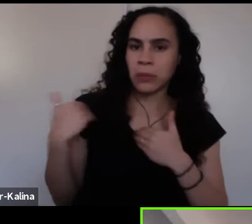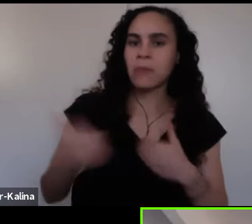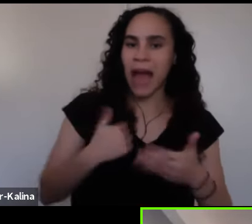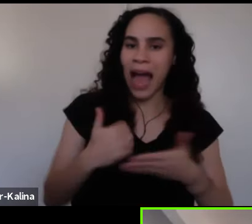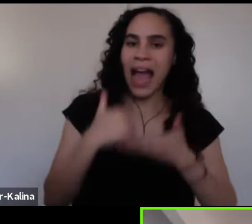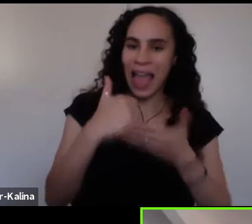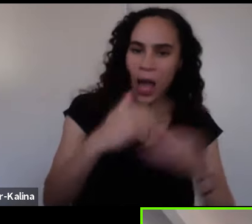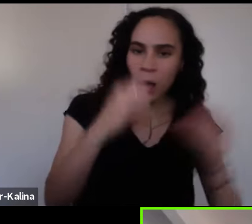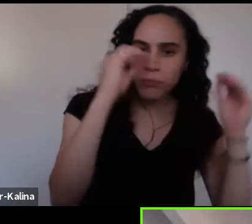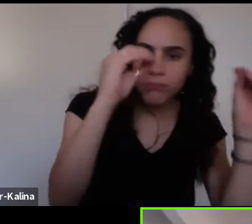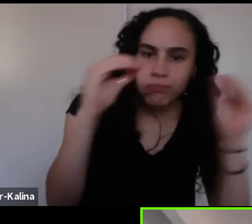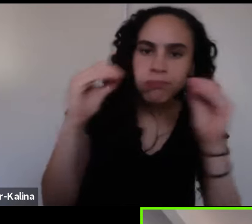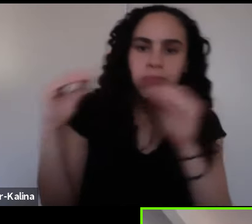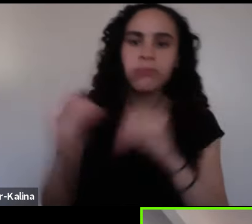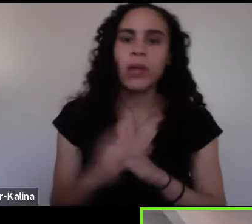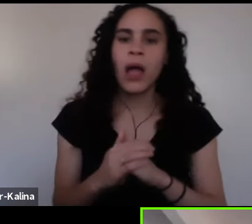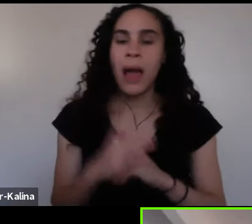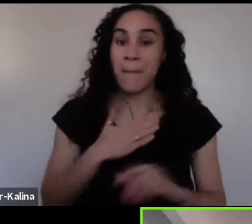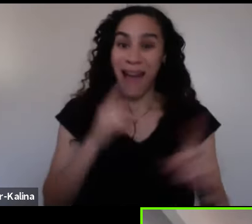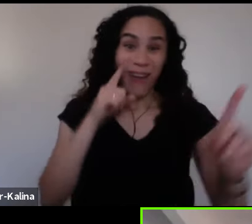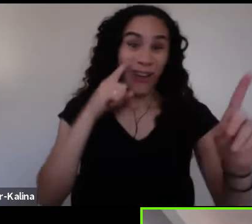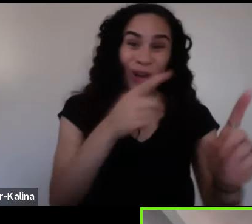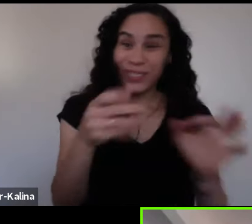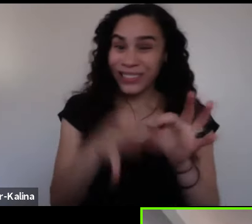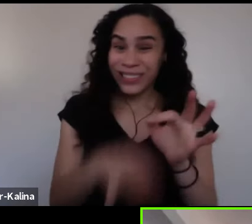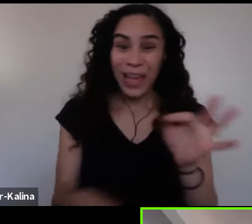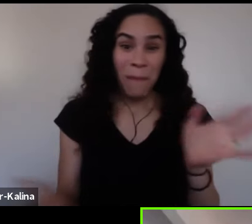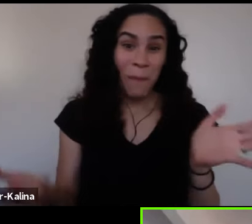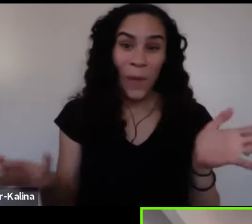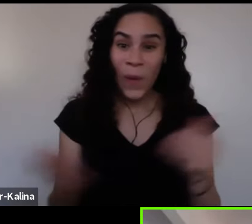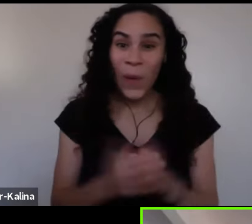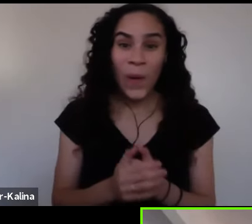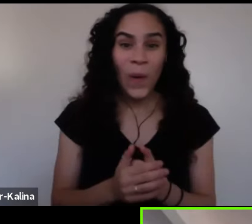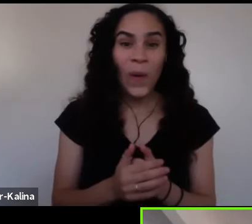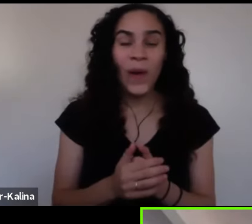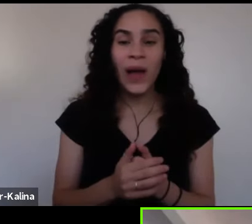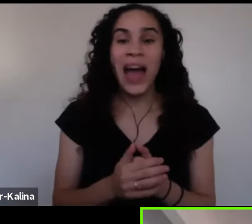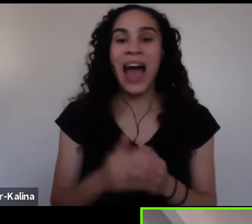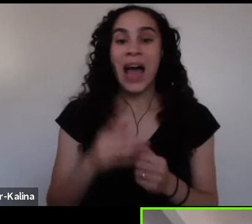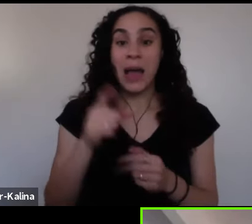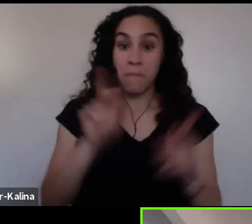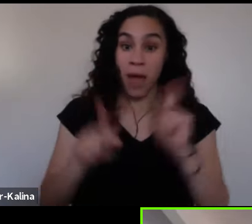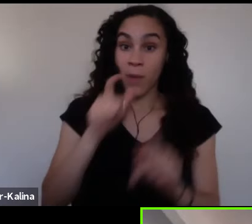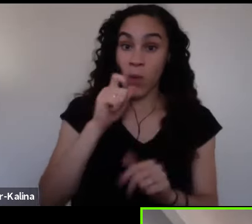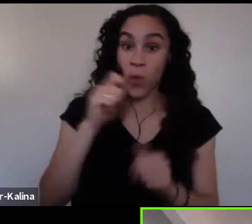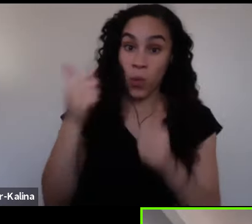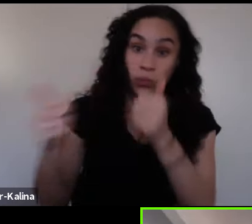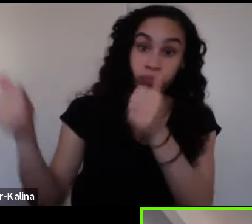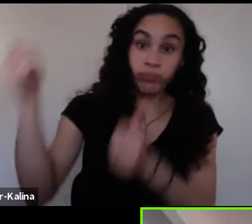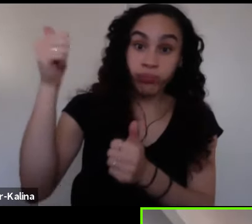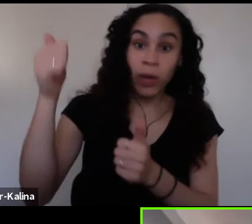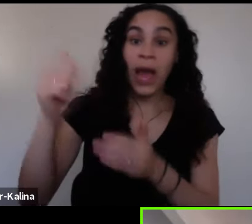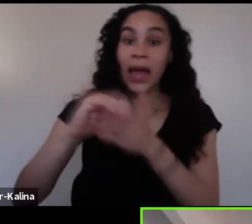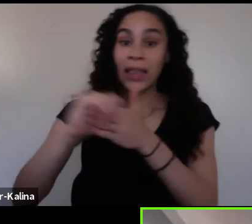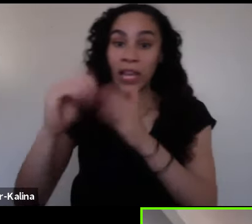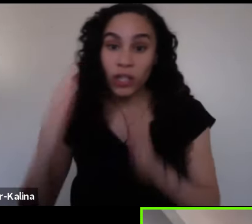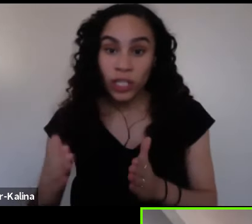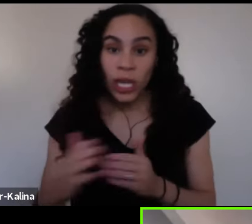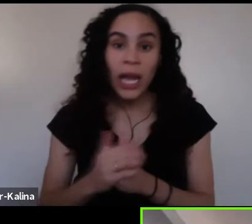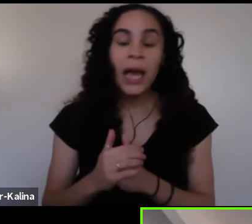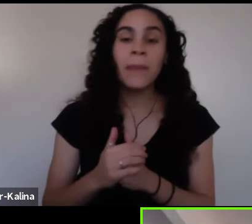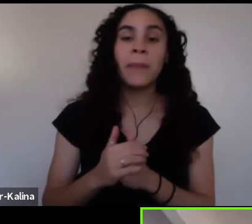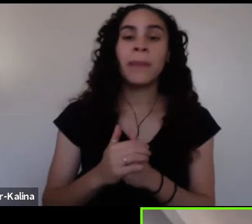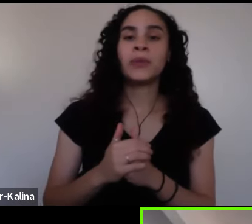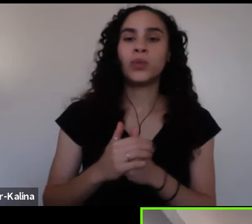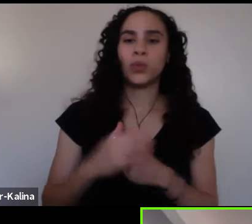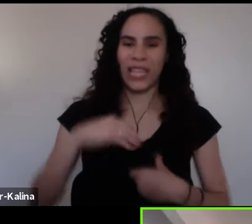my goal is really simple. I need to get the people in leadership, you know, the C-suite, to internalize this